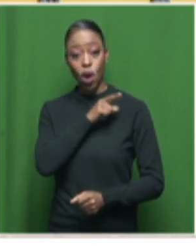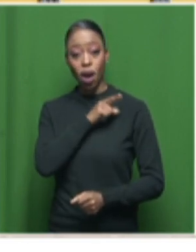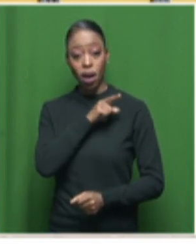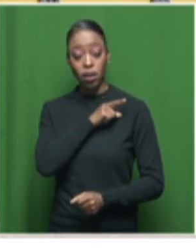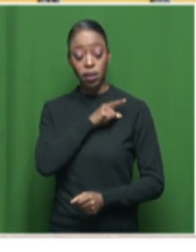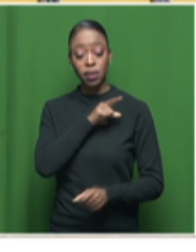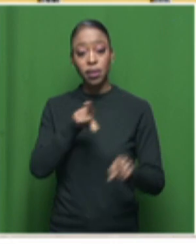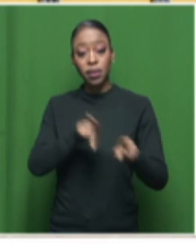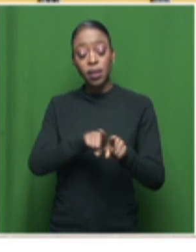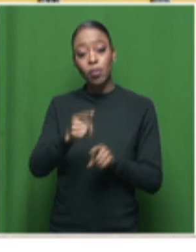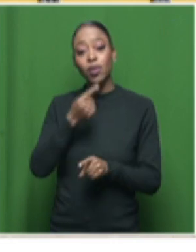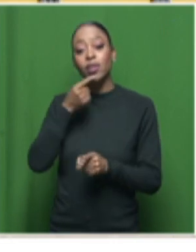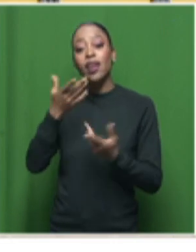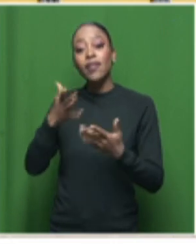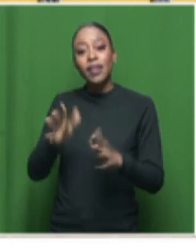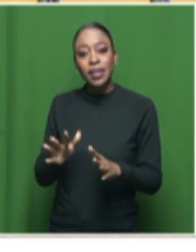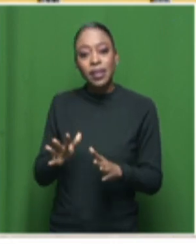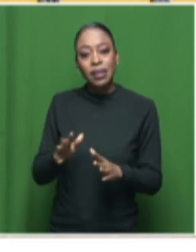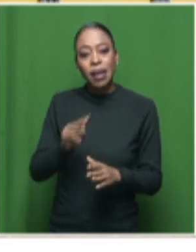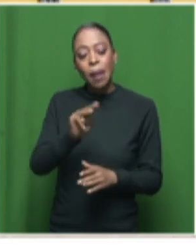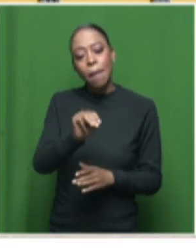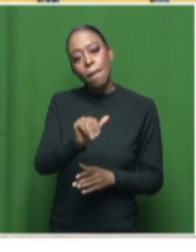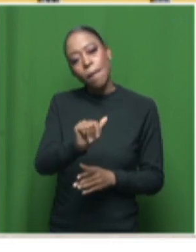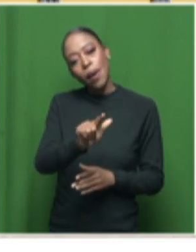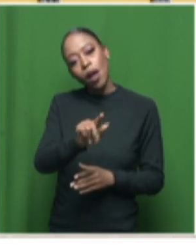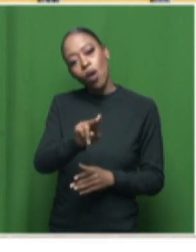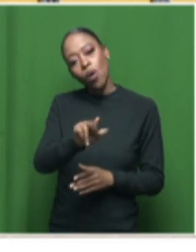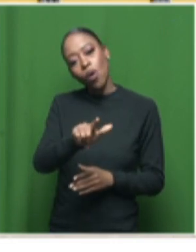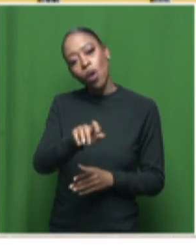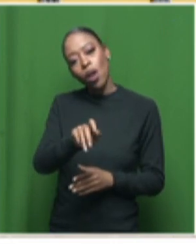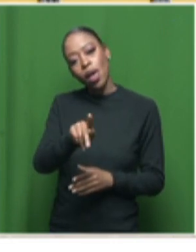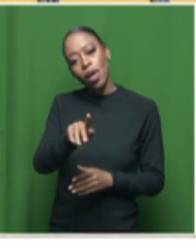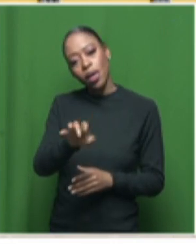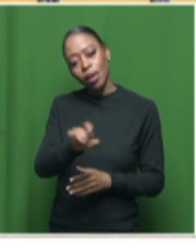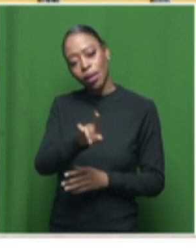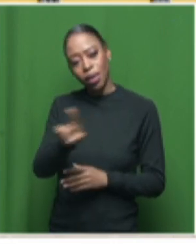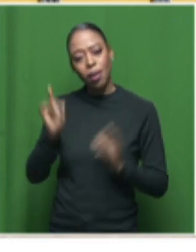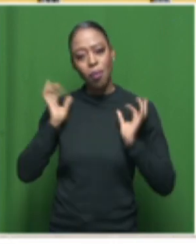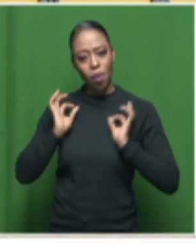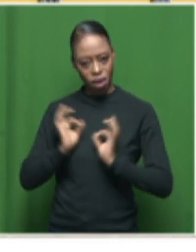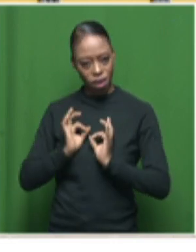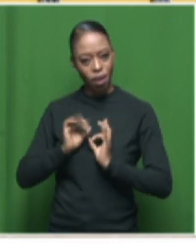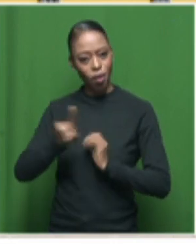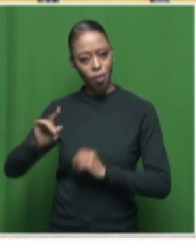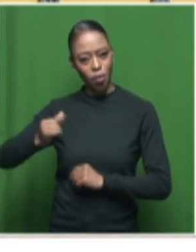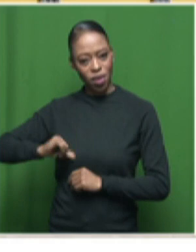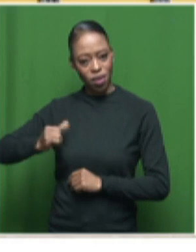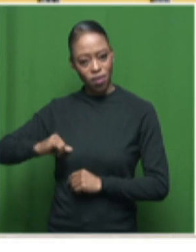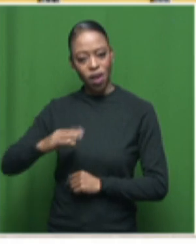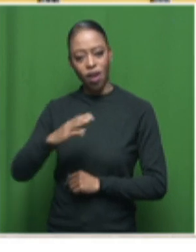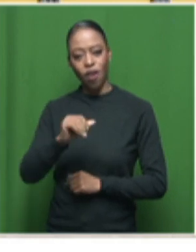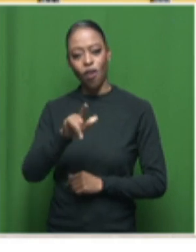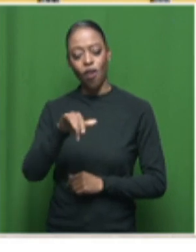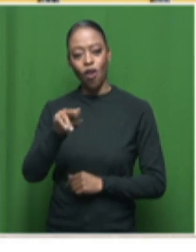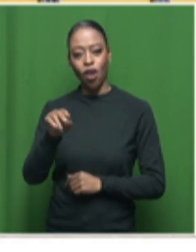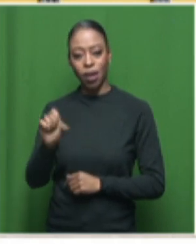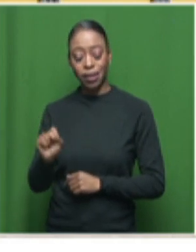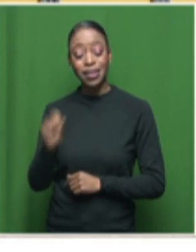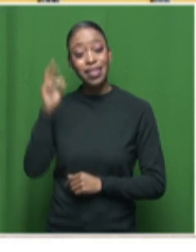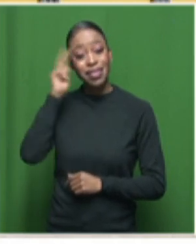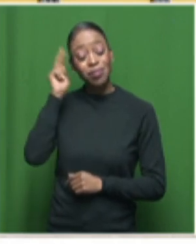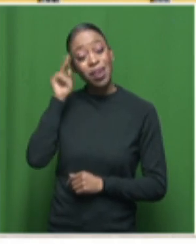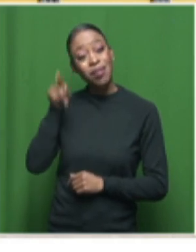you were stating, Simpiwe, Maluleke was the mayor of the Collins Chabane Municipality. You may recall the Collins